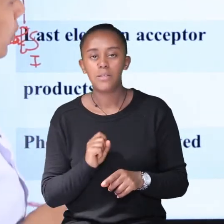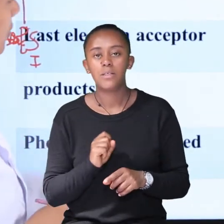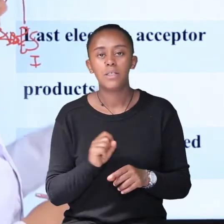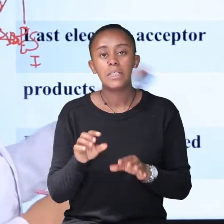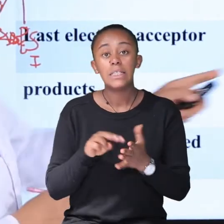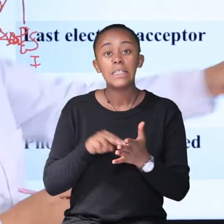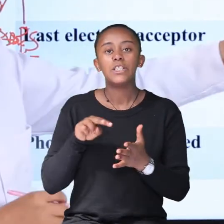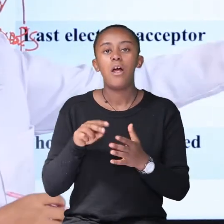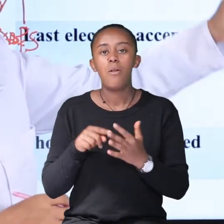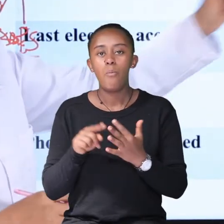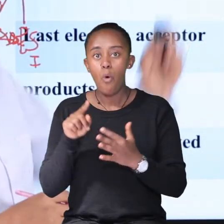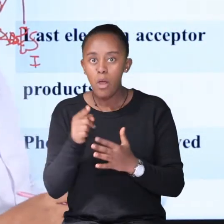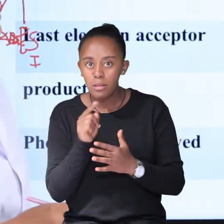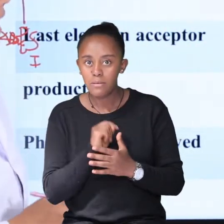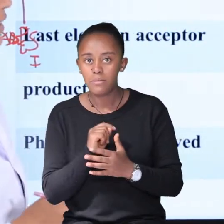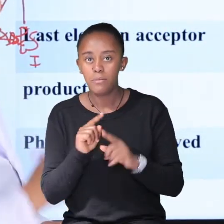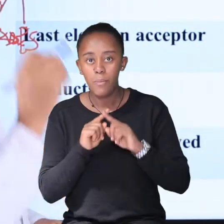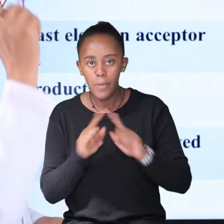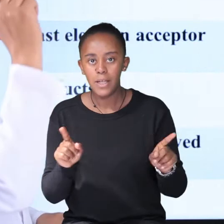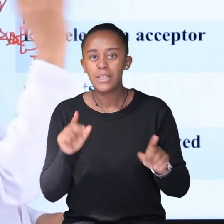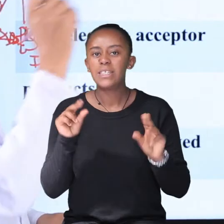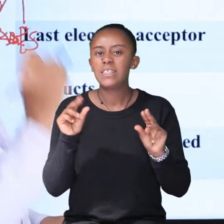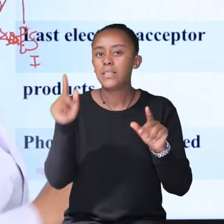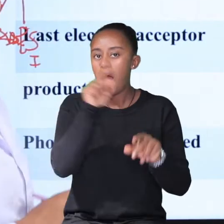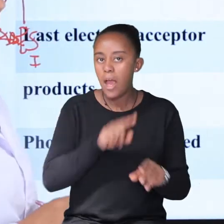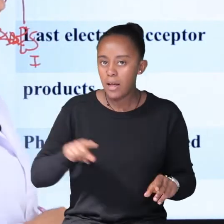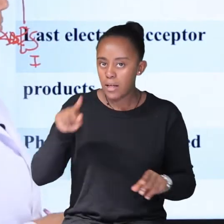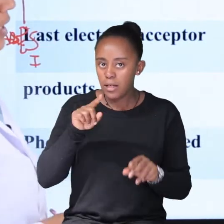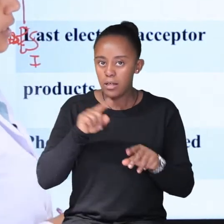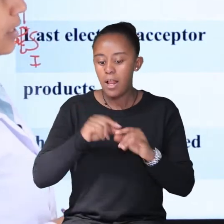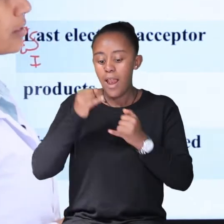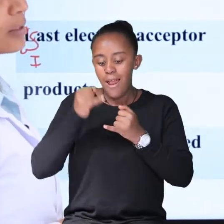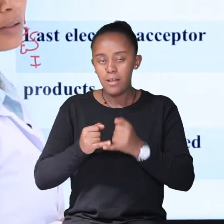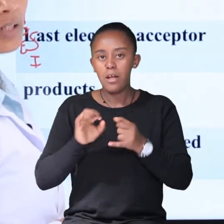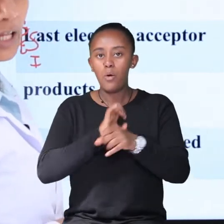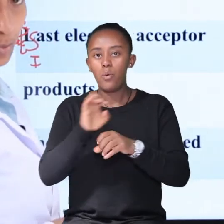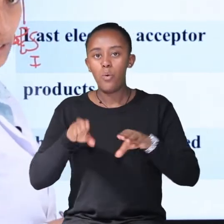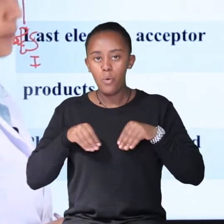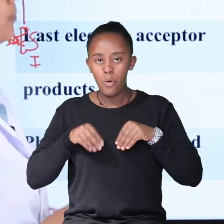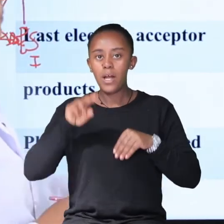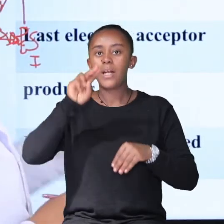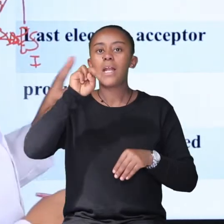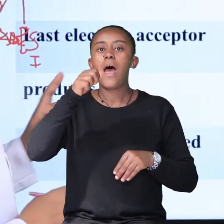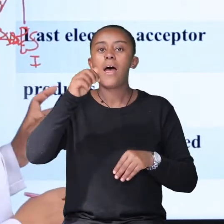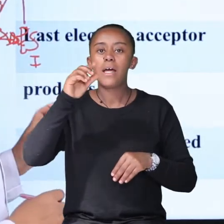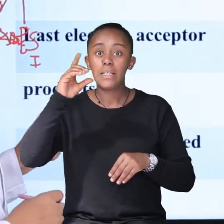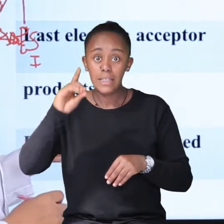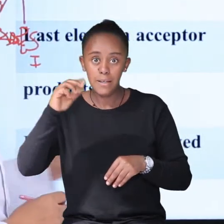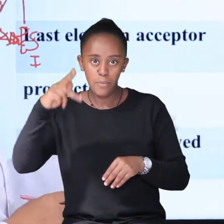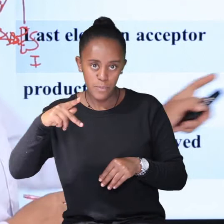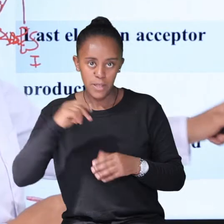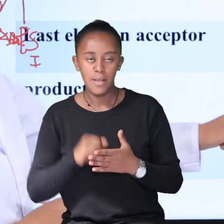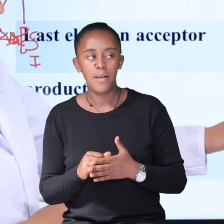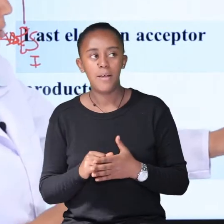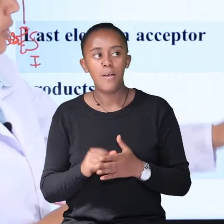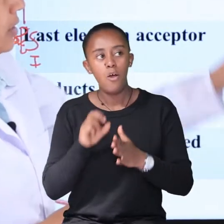initial point, but in case of non-cyclic, the last electron acceptor is not P.